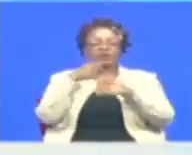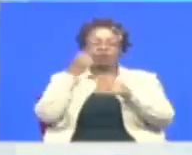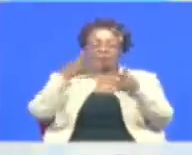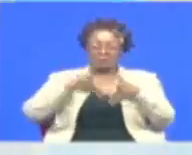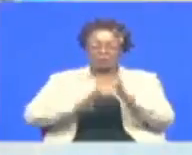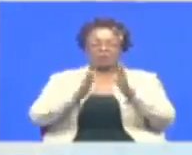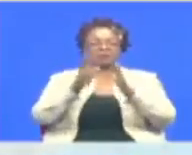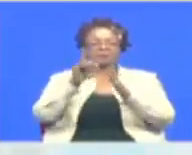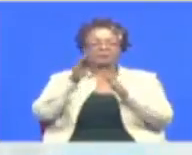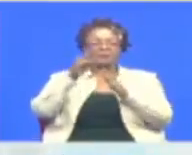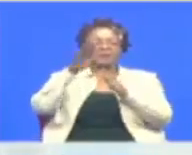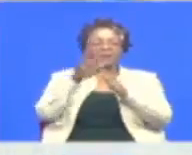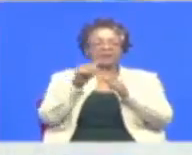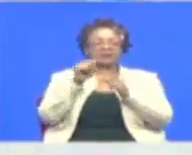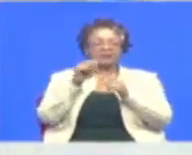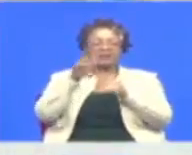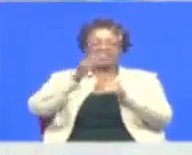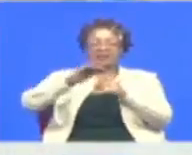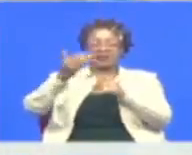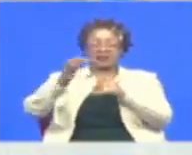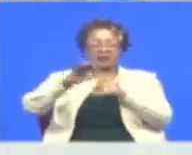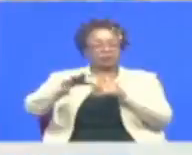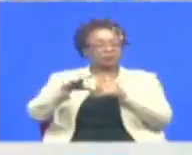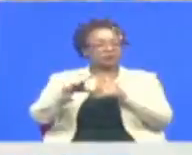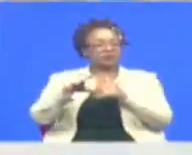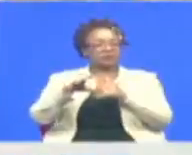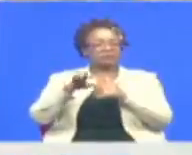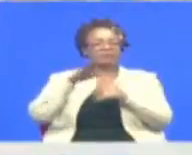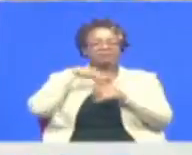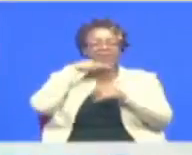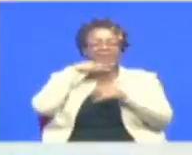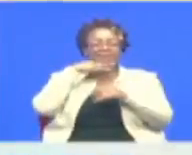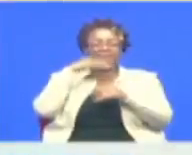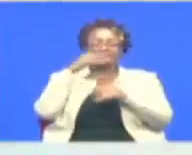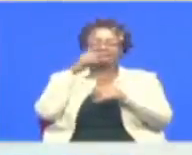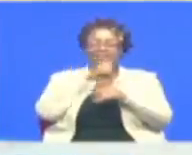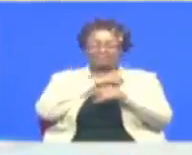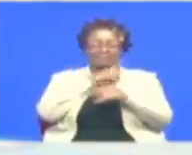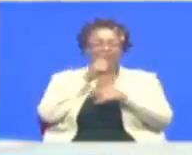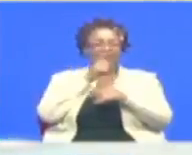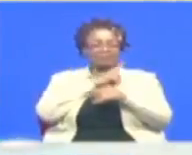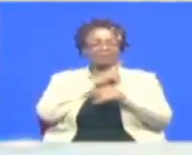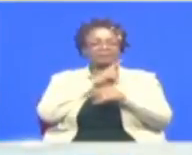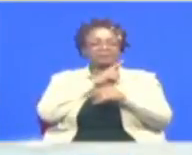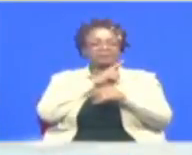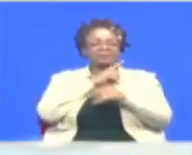Kibara wa Mararo in Kirinyaga County. His death was a tough one.